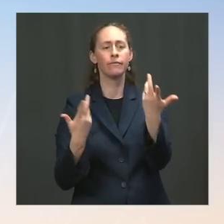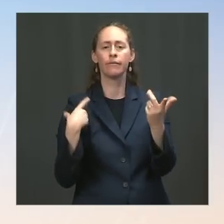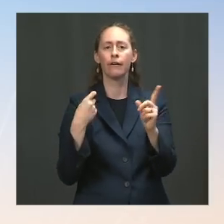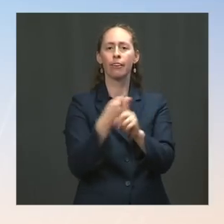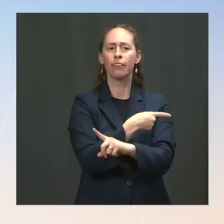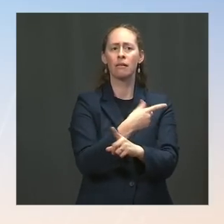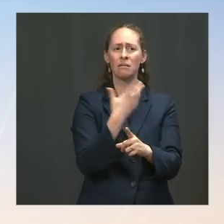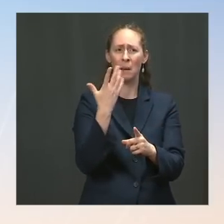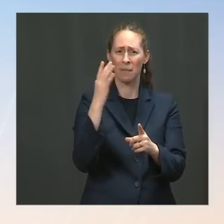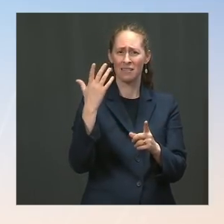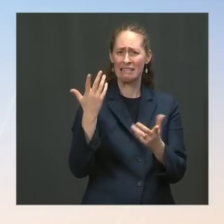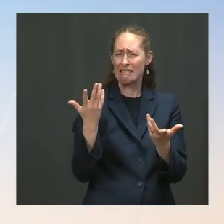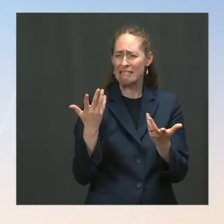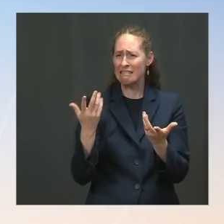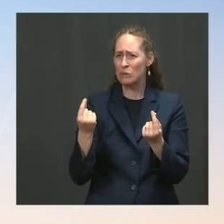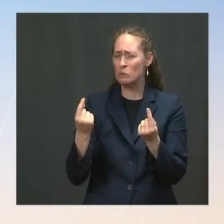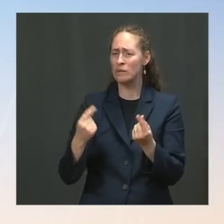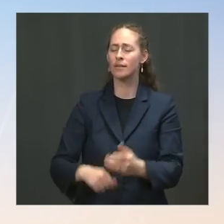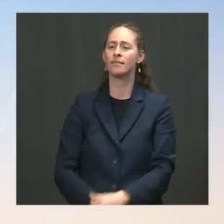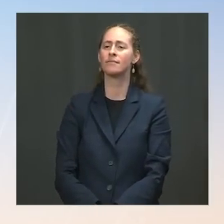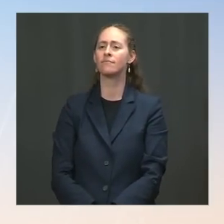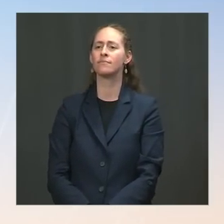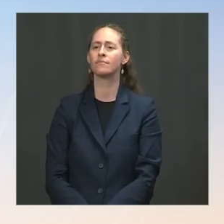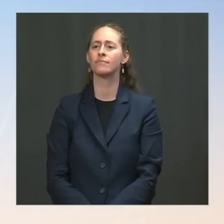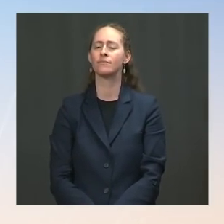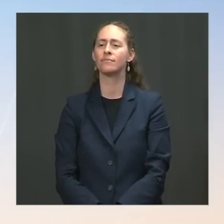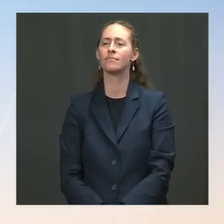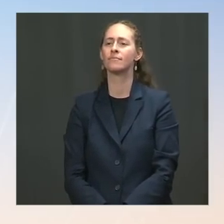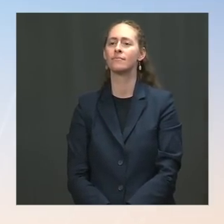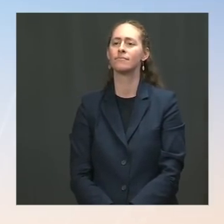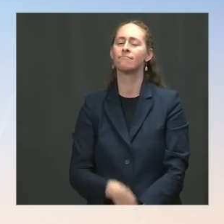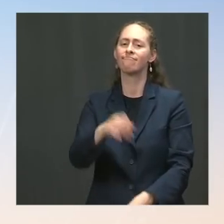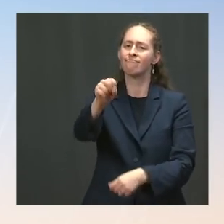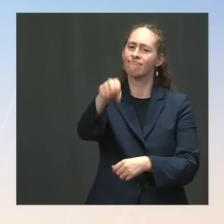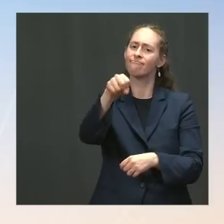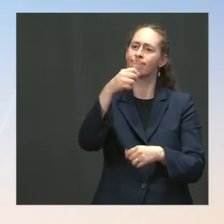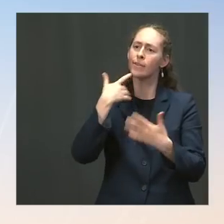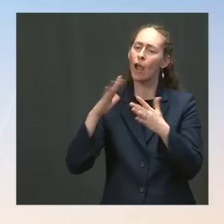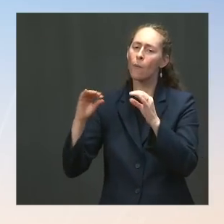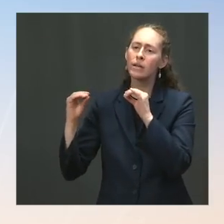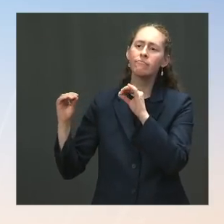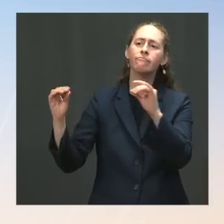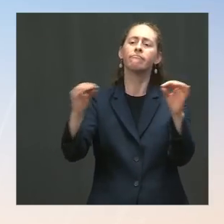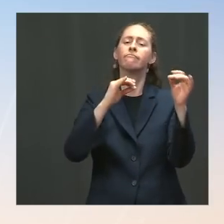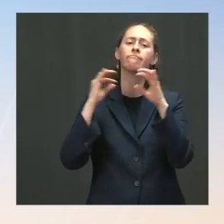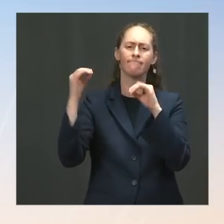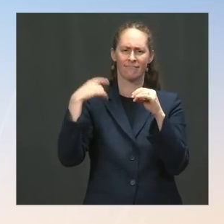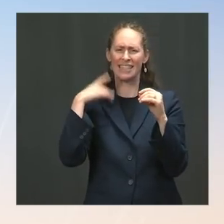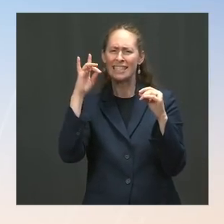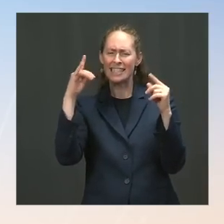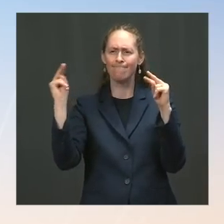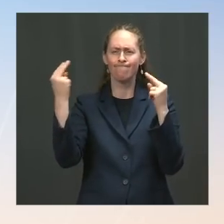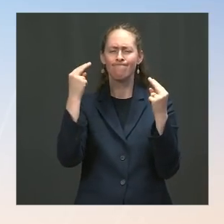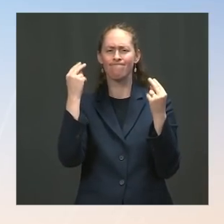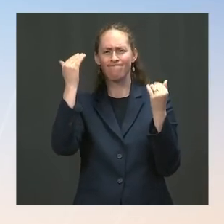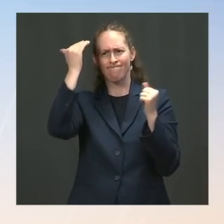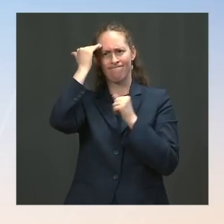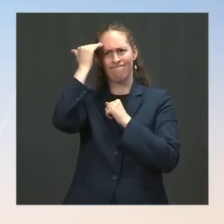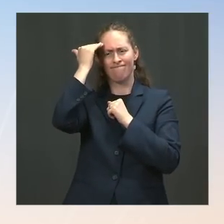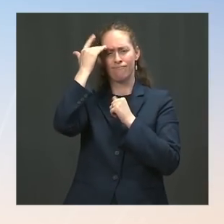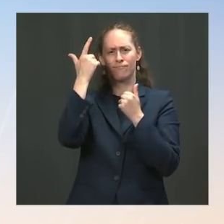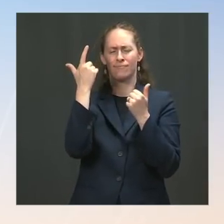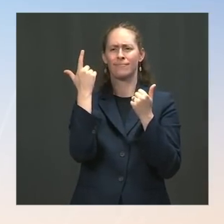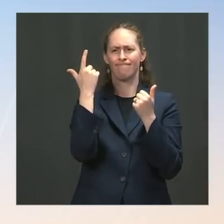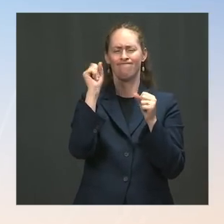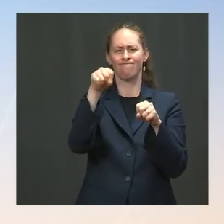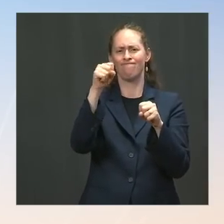The talks are ongoing. We believe they're happening in good faith. We are engaged in them. Our view is that there can be, we